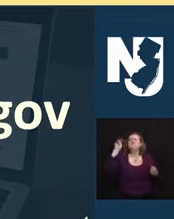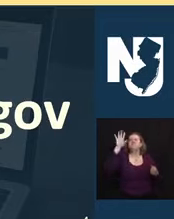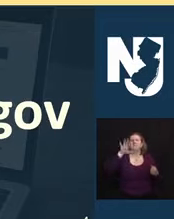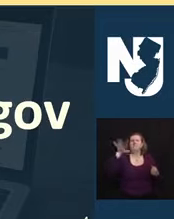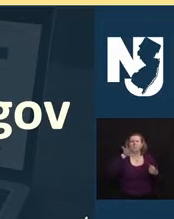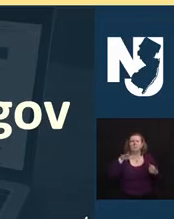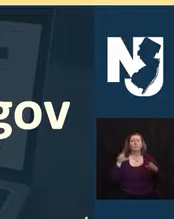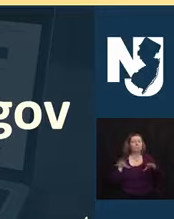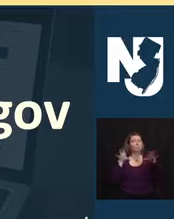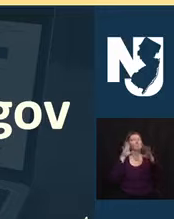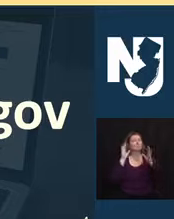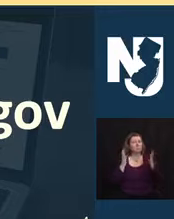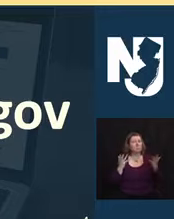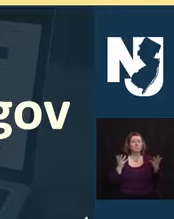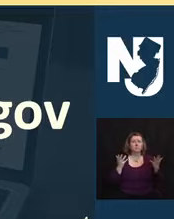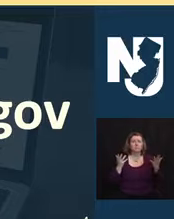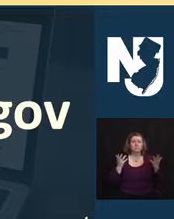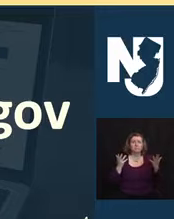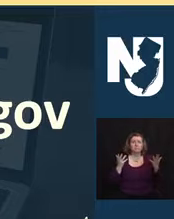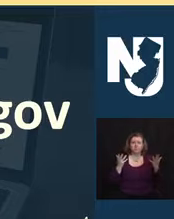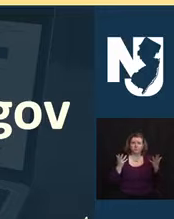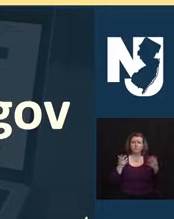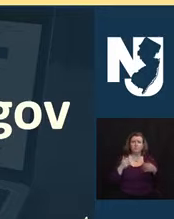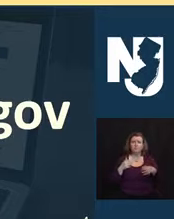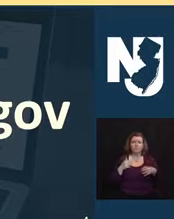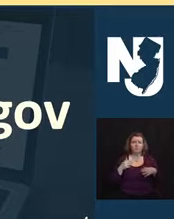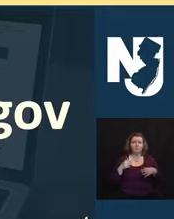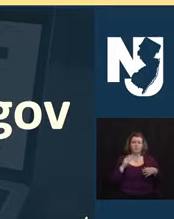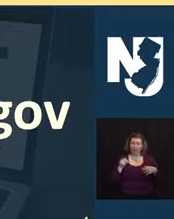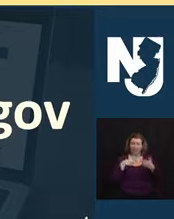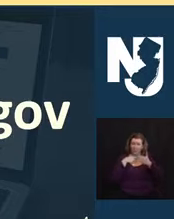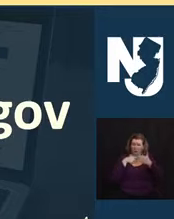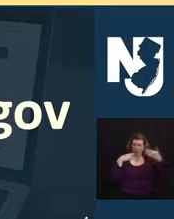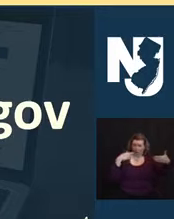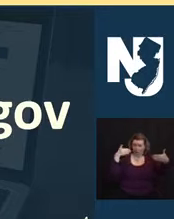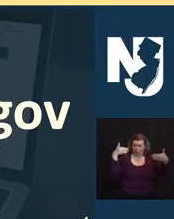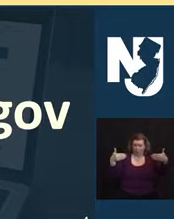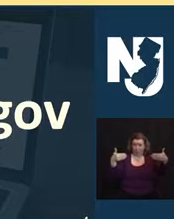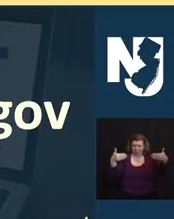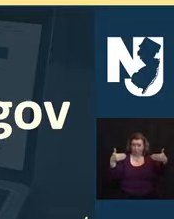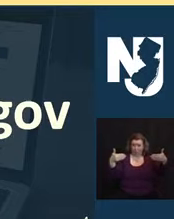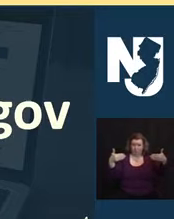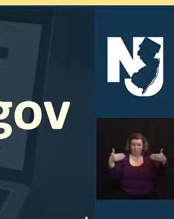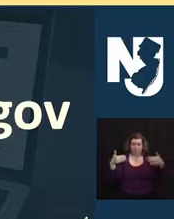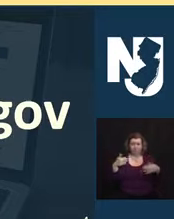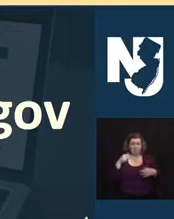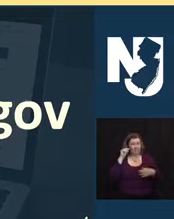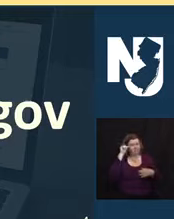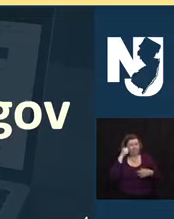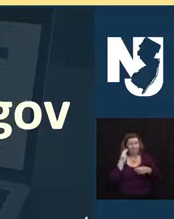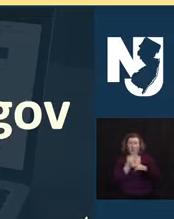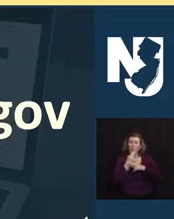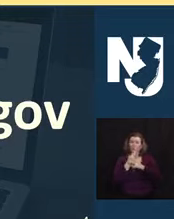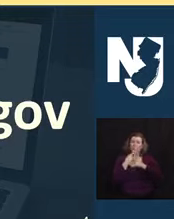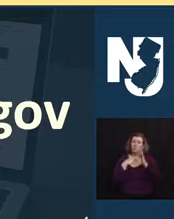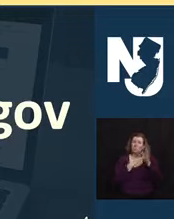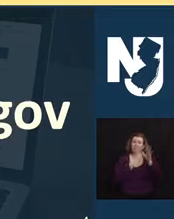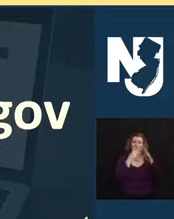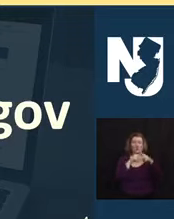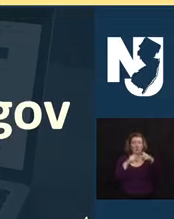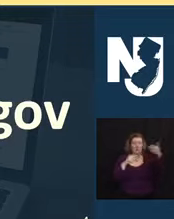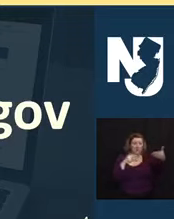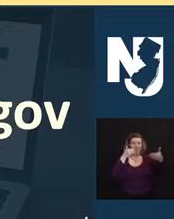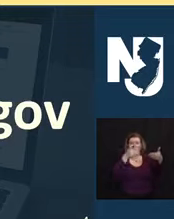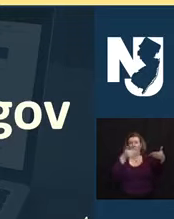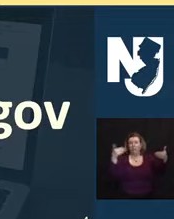Again, whatever we're showing in these models, whether it was last spring or over the winter, you have responded, folks, by doubling down on what